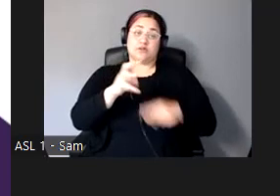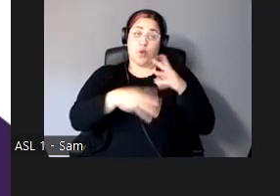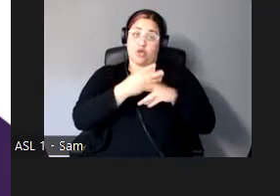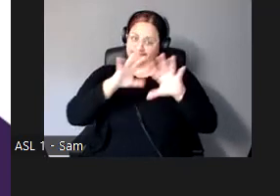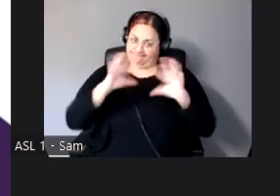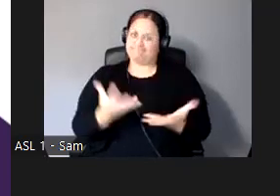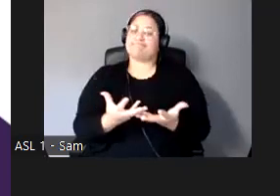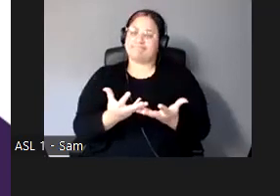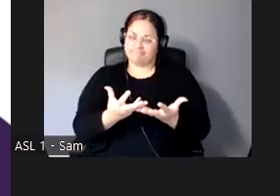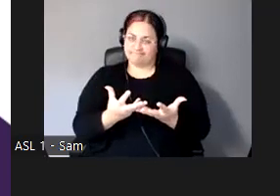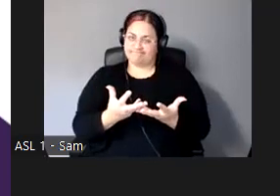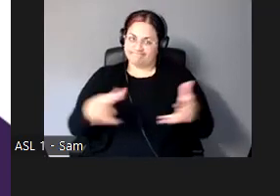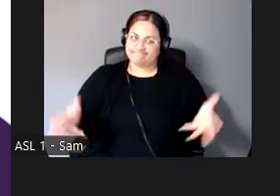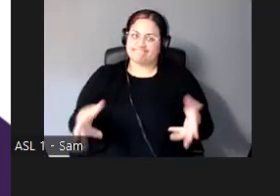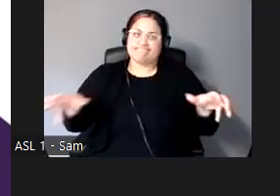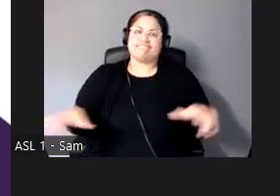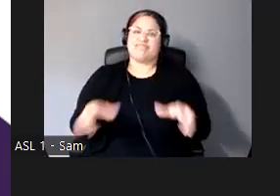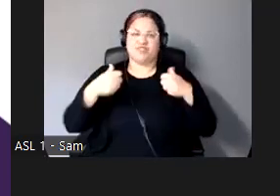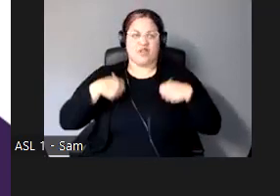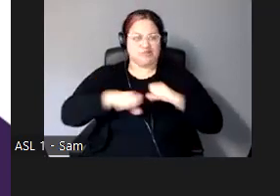raise awareness of this important issue.